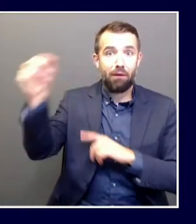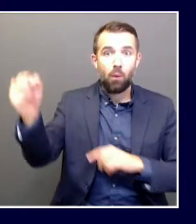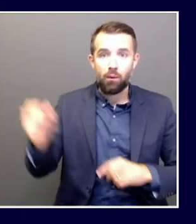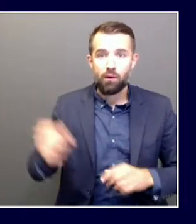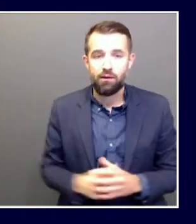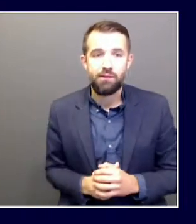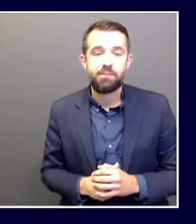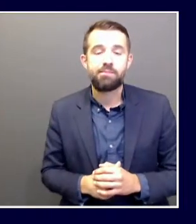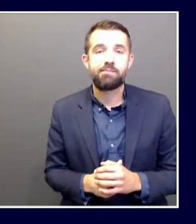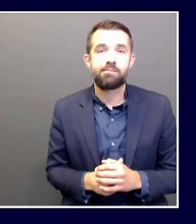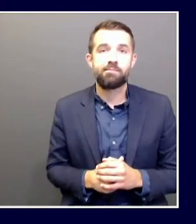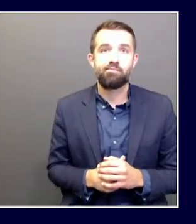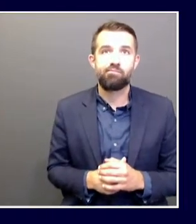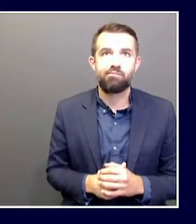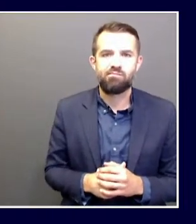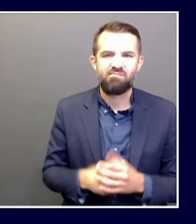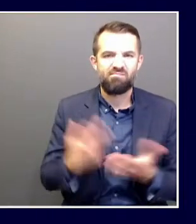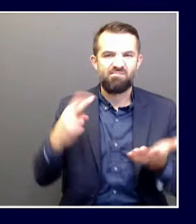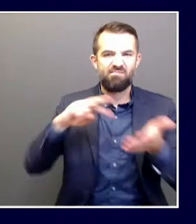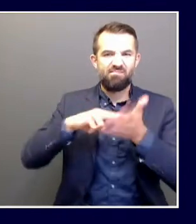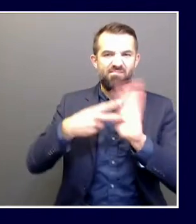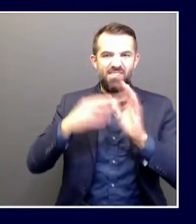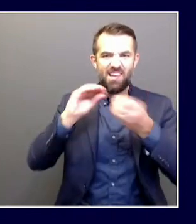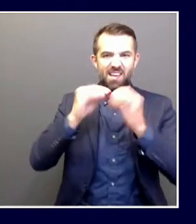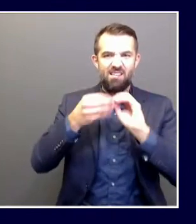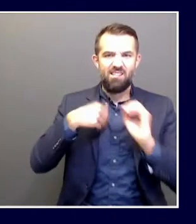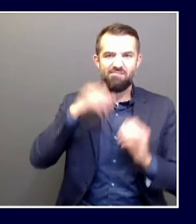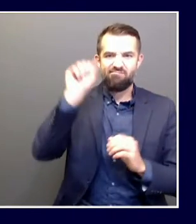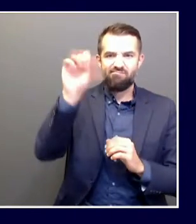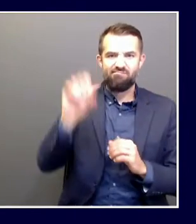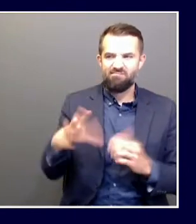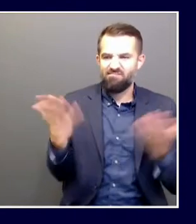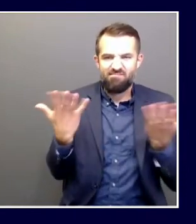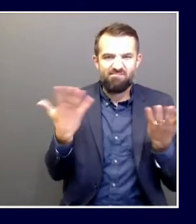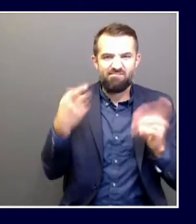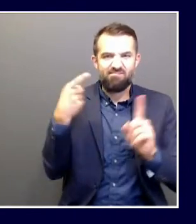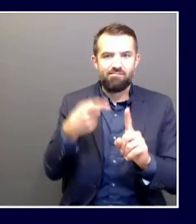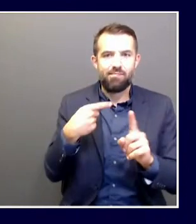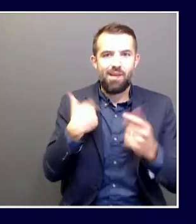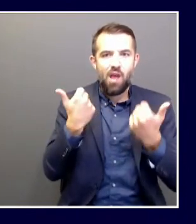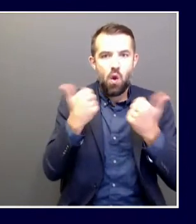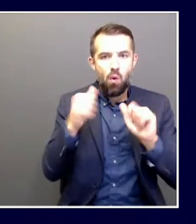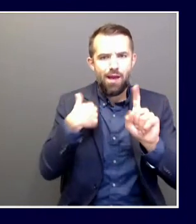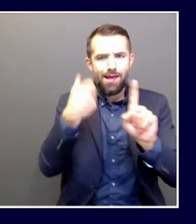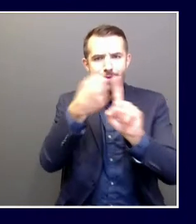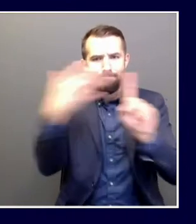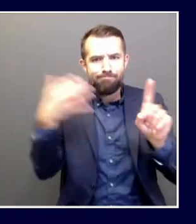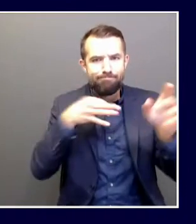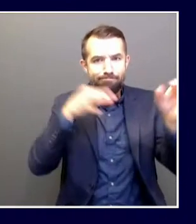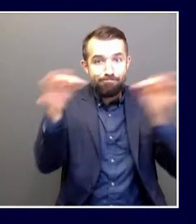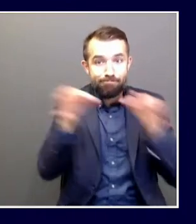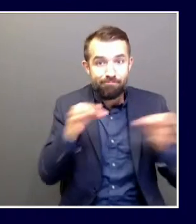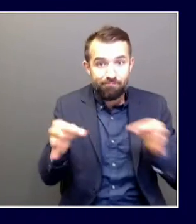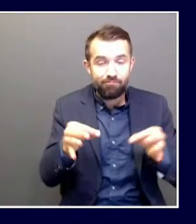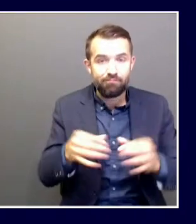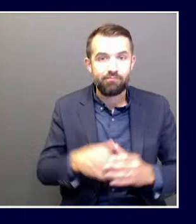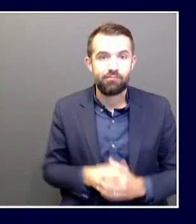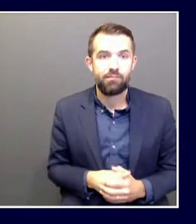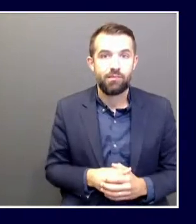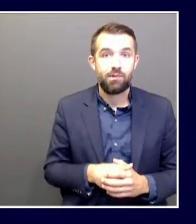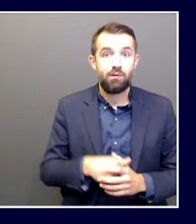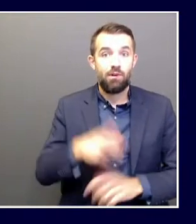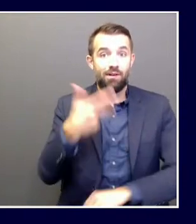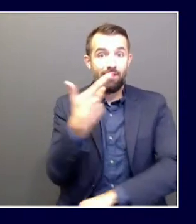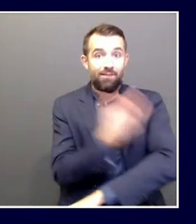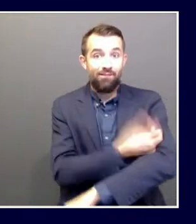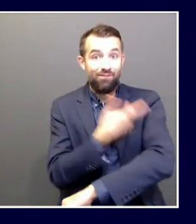does this mess of numbers mean? Well, a couple of things. The first is that vaccination rates were strong to begin with